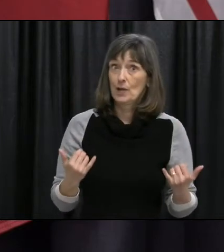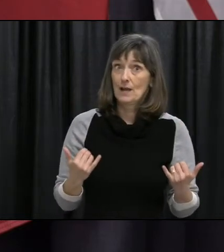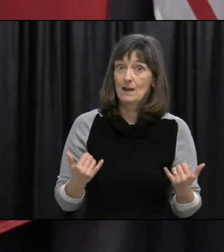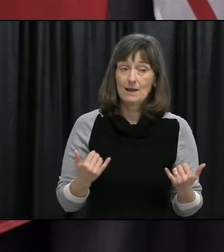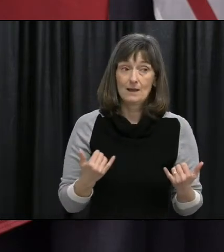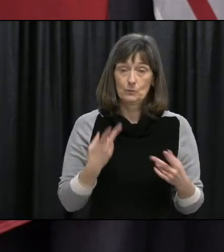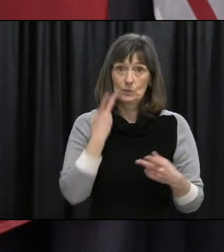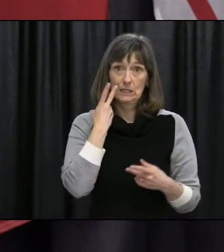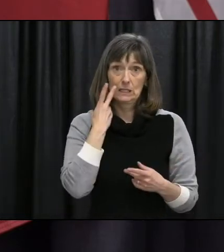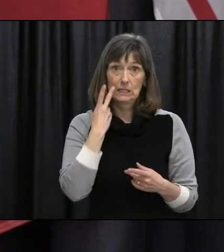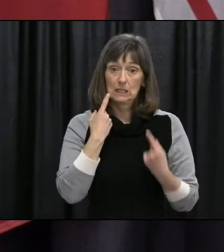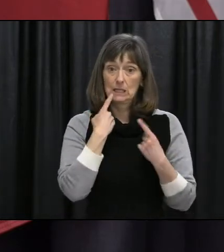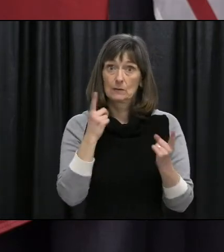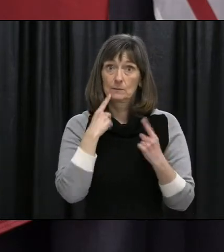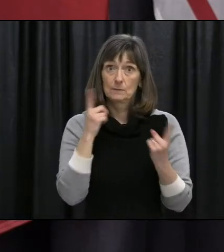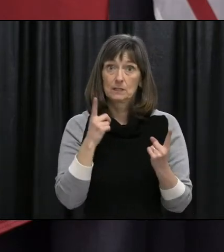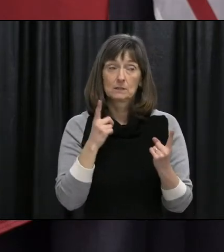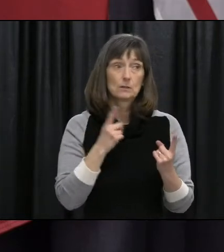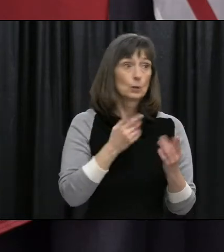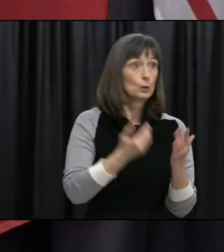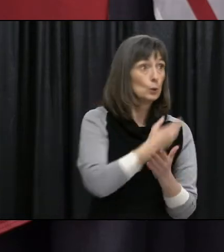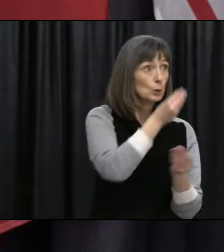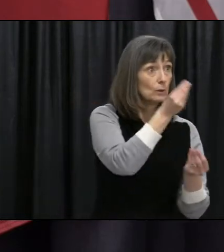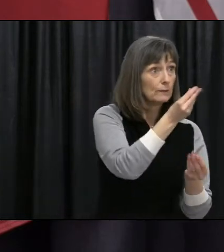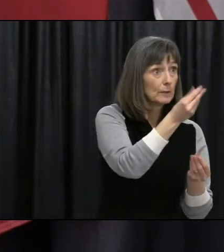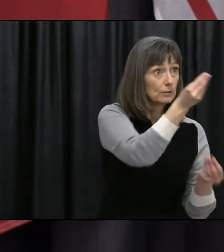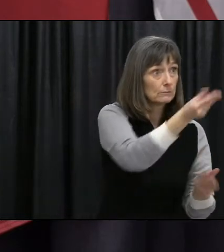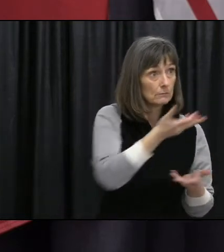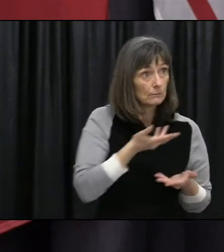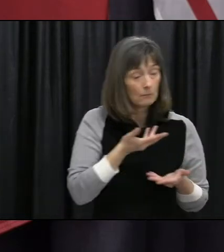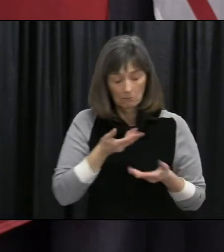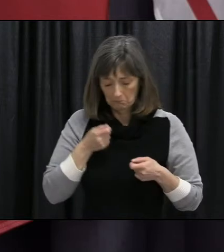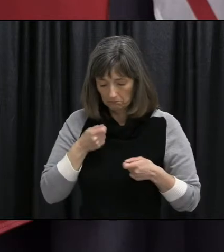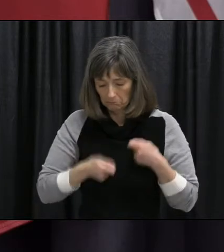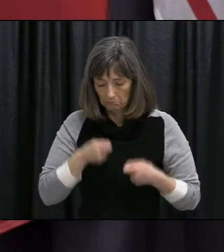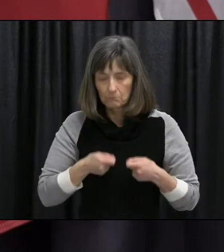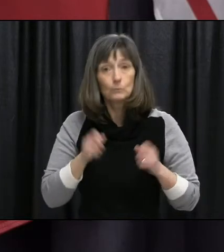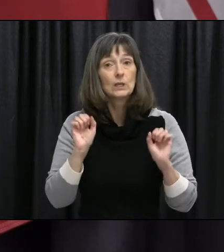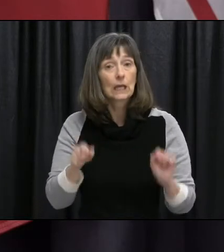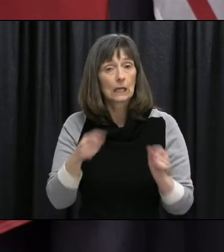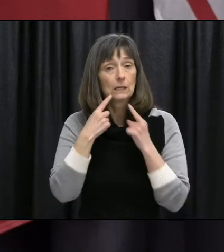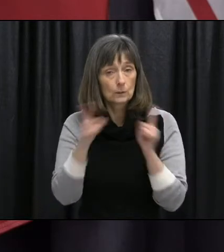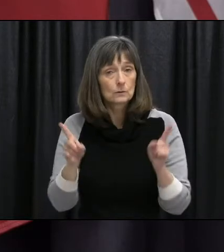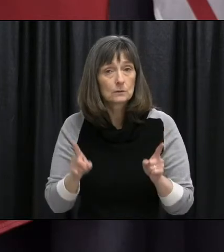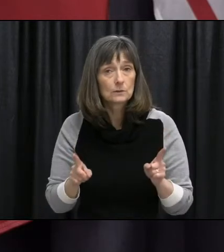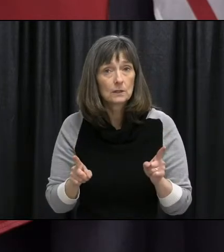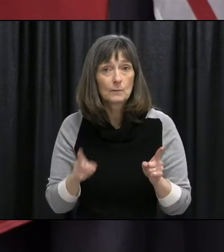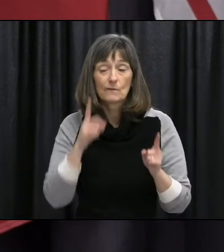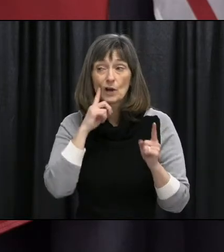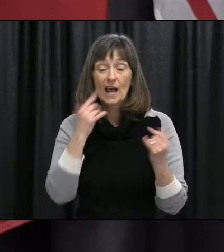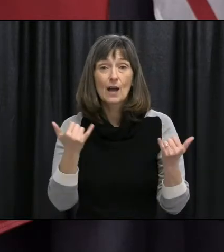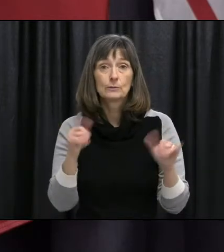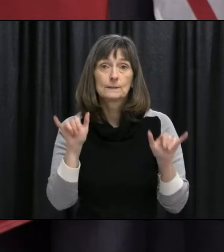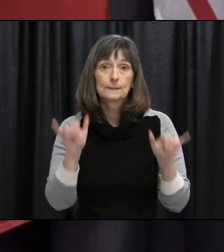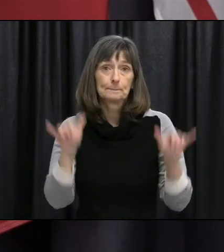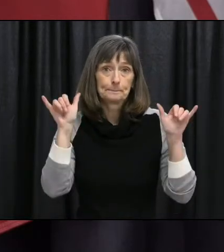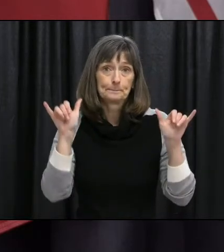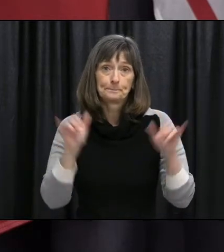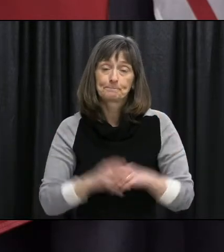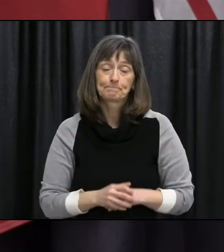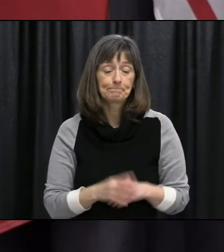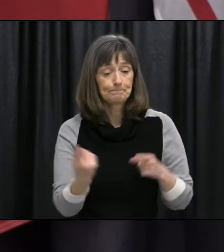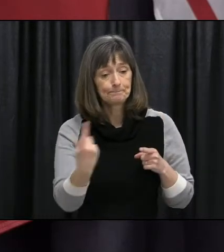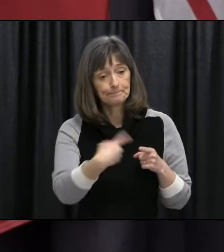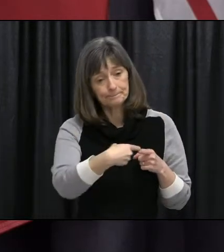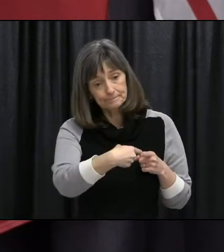on the information that's been provided. But right now, the decision stands. And, we'll deal with traveling around our province as opposed